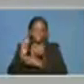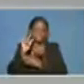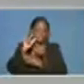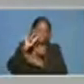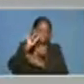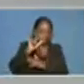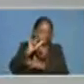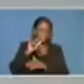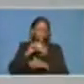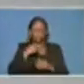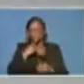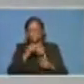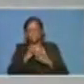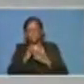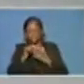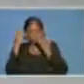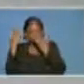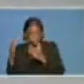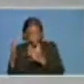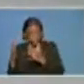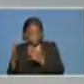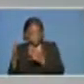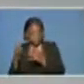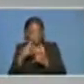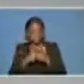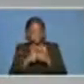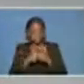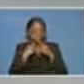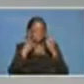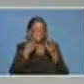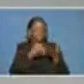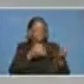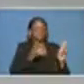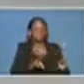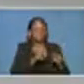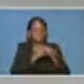step is signing up. Once that's out the way, here's how registration works.